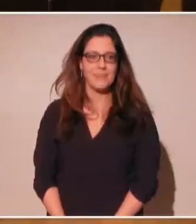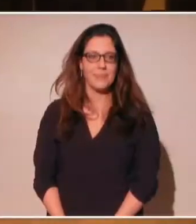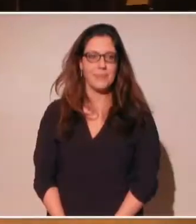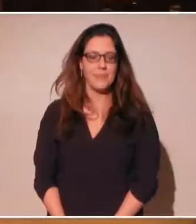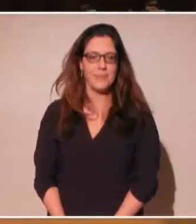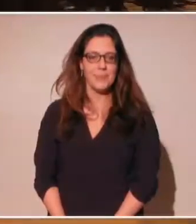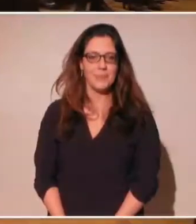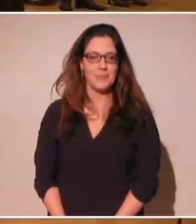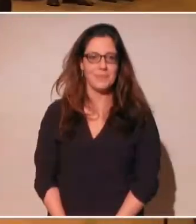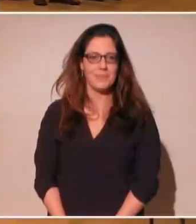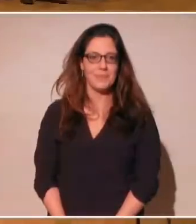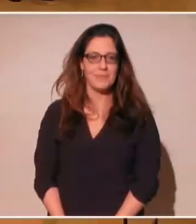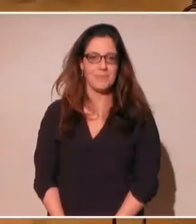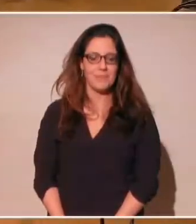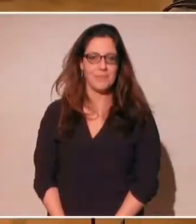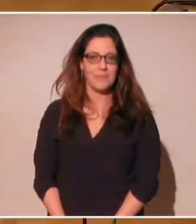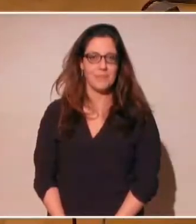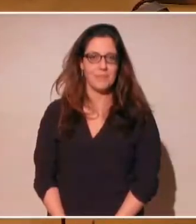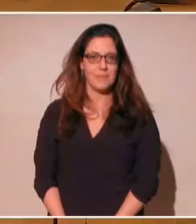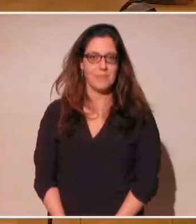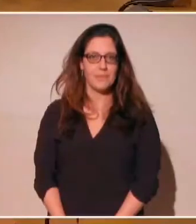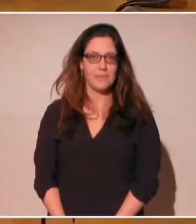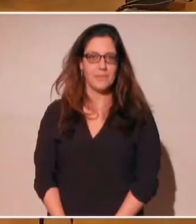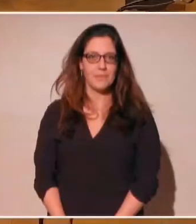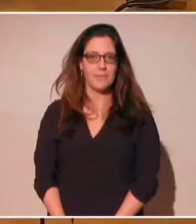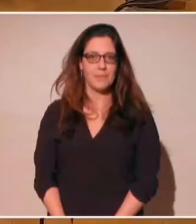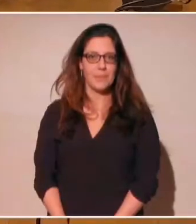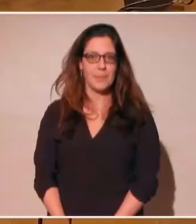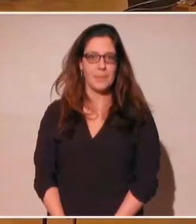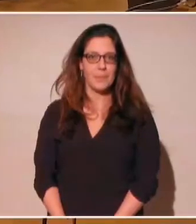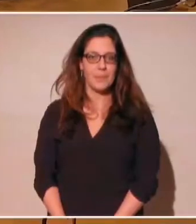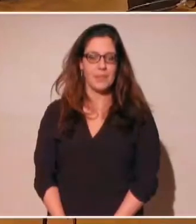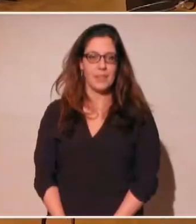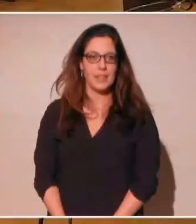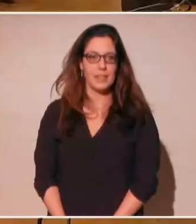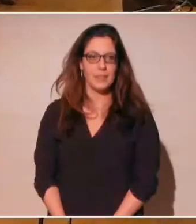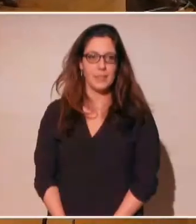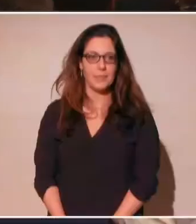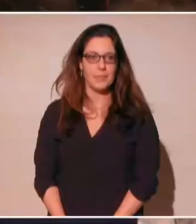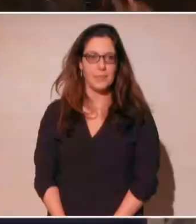Merci à vous, merci Samy. À vous de jouer maintenant. Thank you. Now it's up to you.